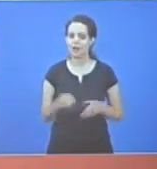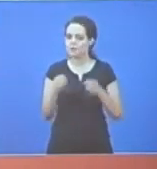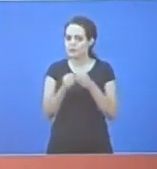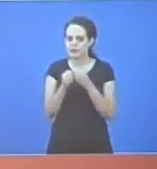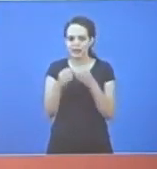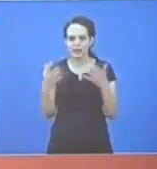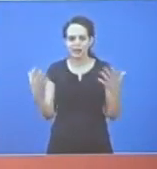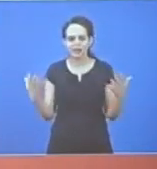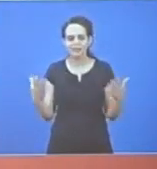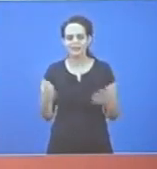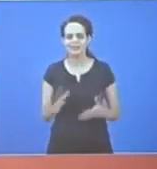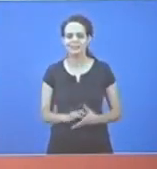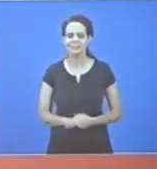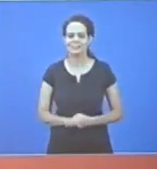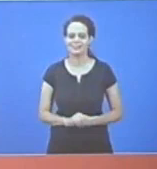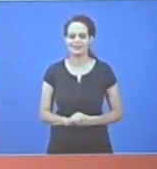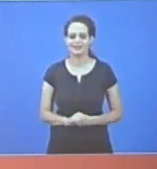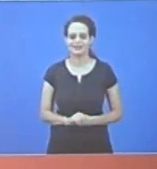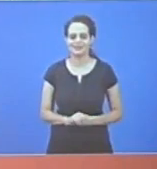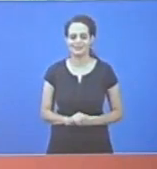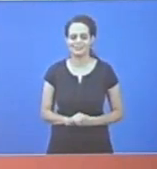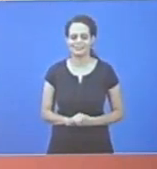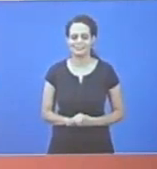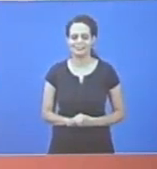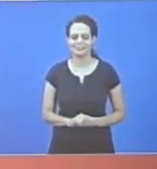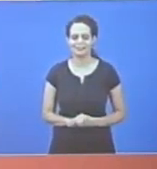when we see the baptism.